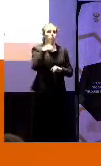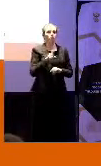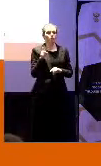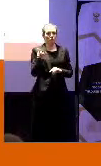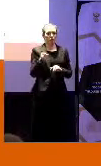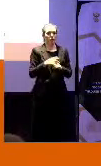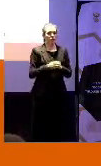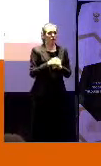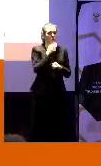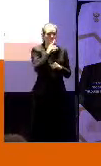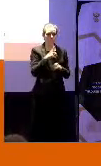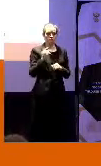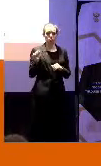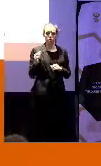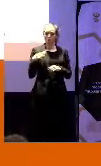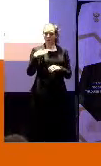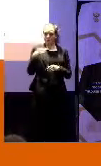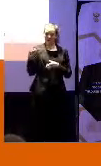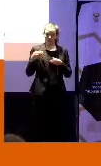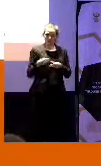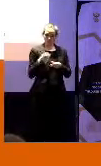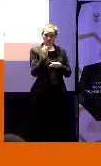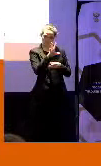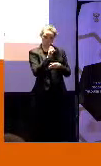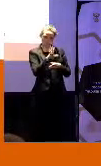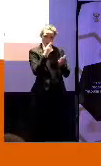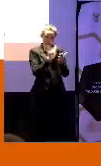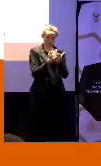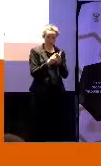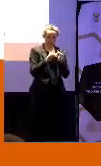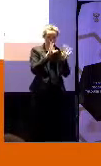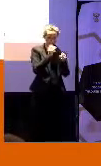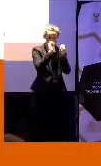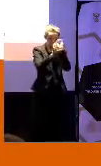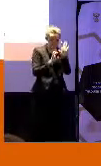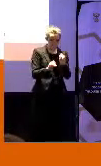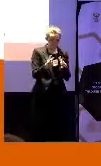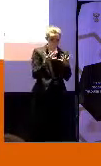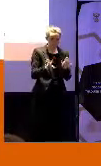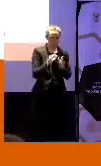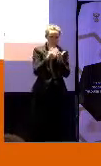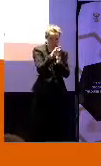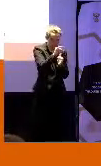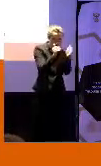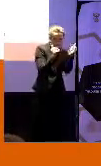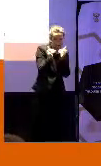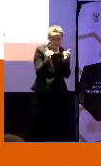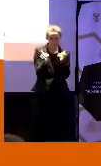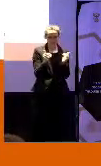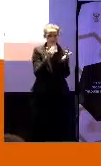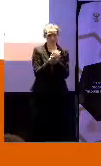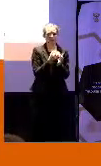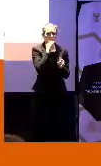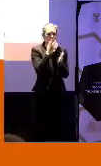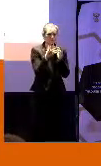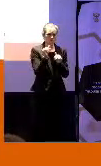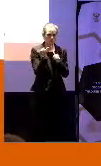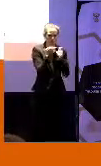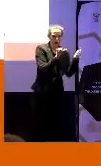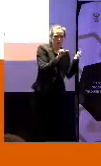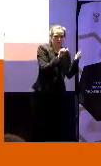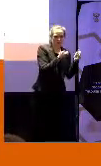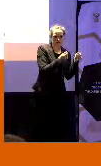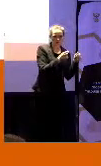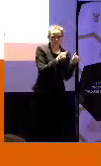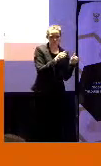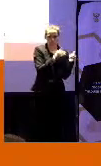can load your applications and then we can also manage those applications. By managing means we can go back and forth into